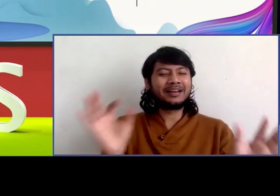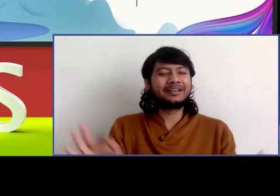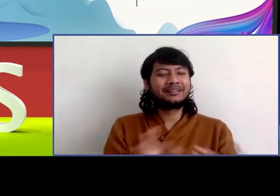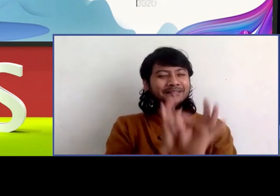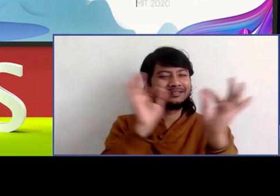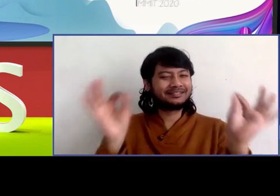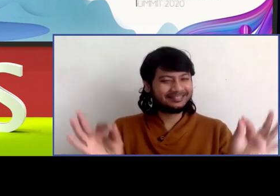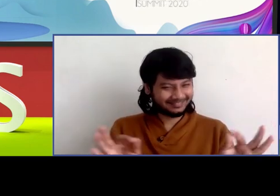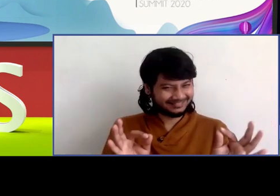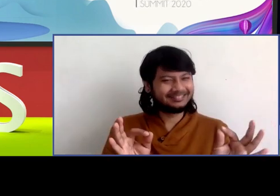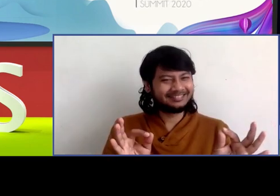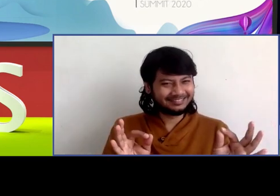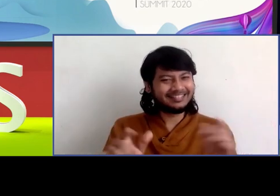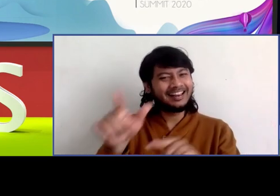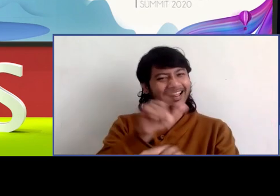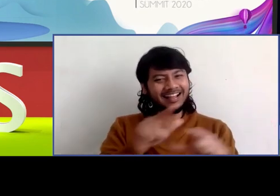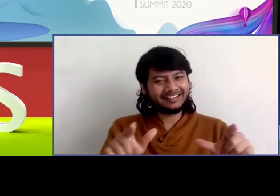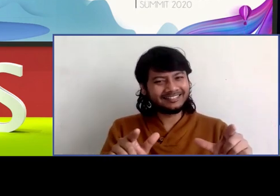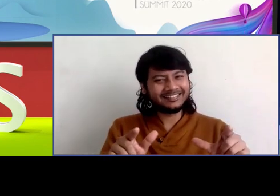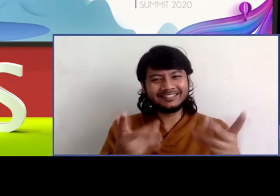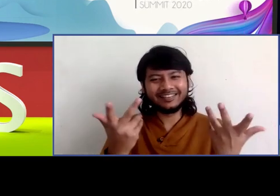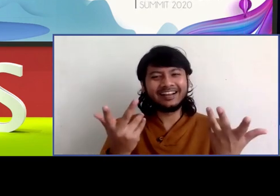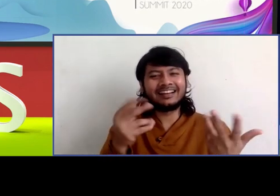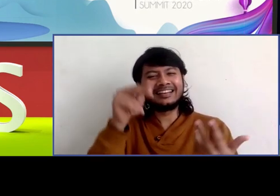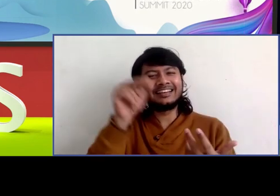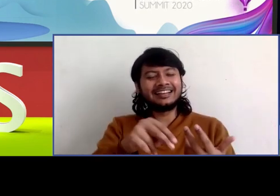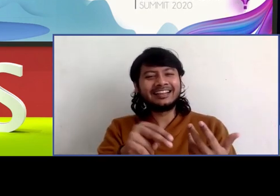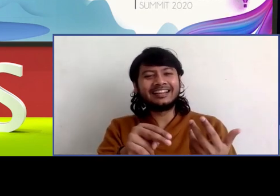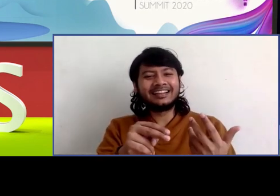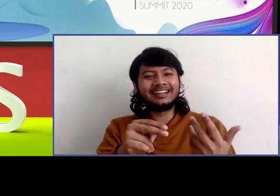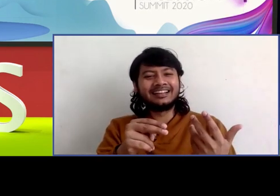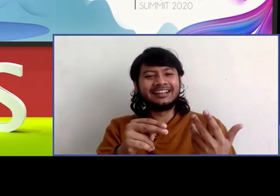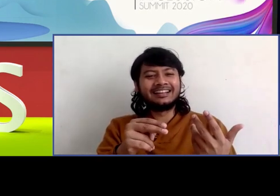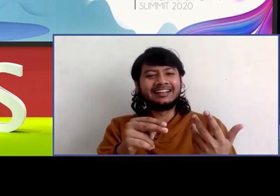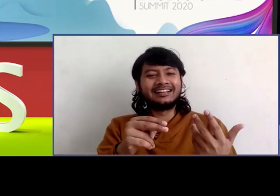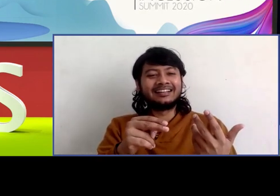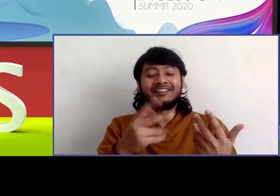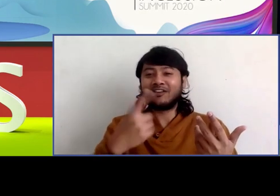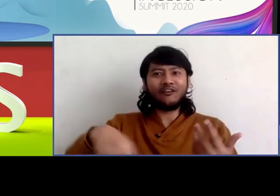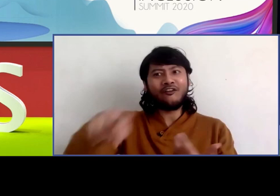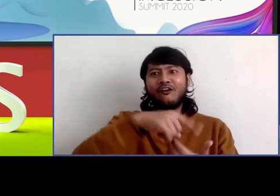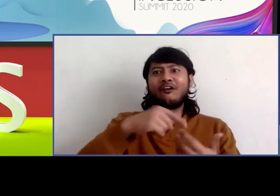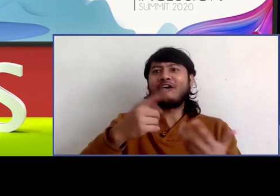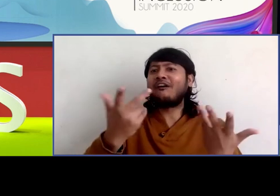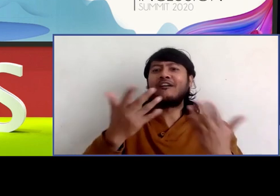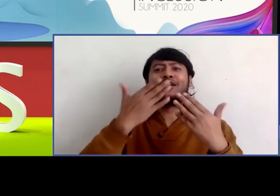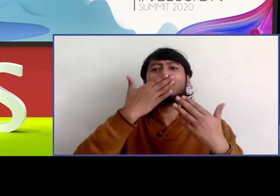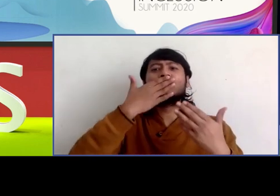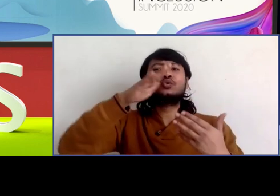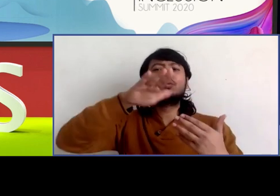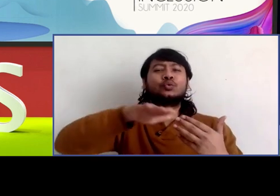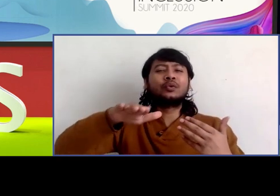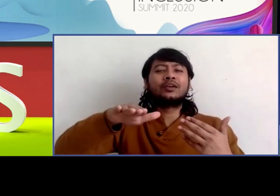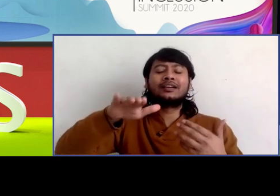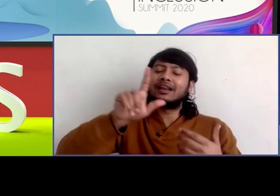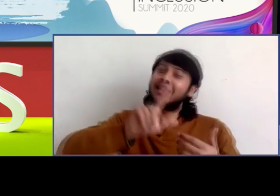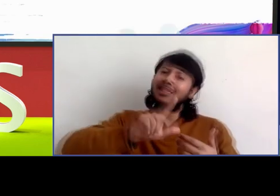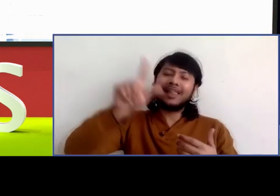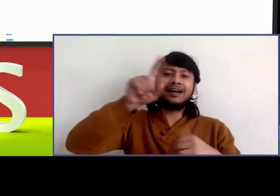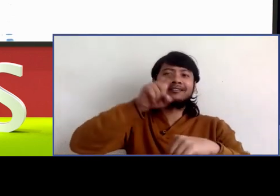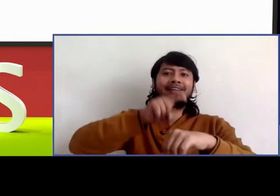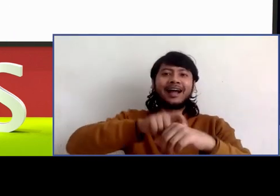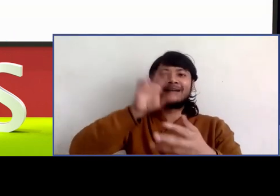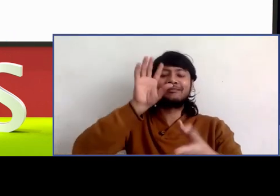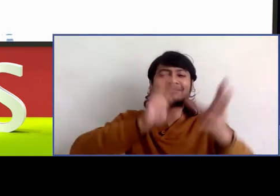And we're all students for our life. Two things that we can carry forward. And how many of you watching